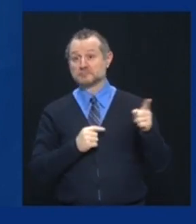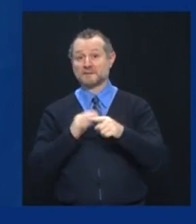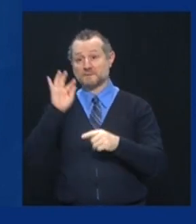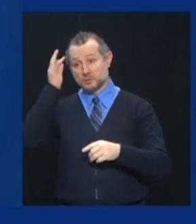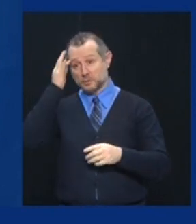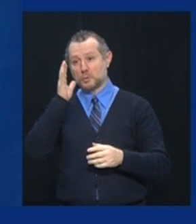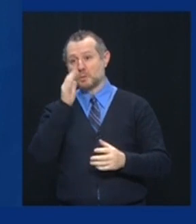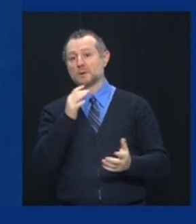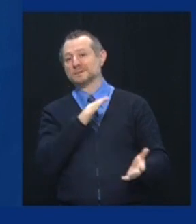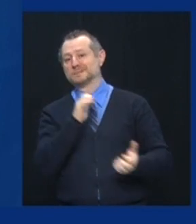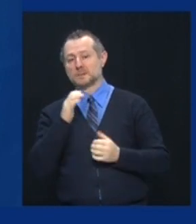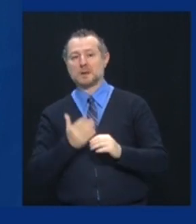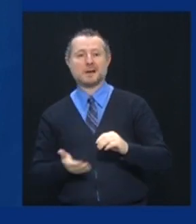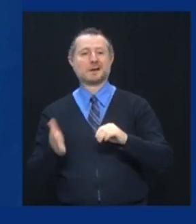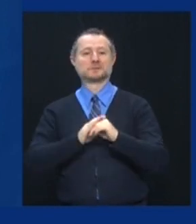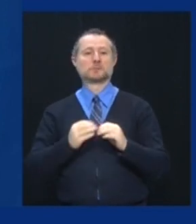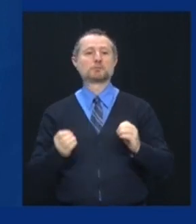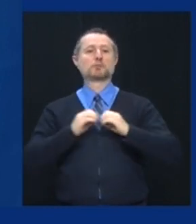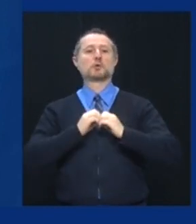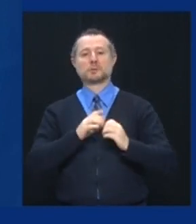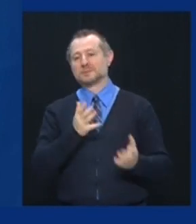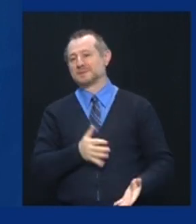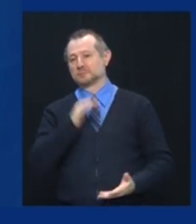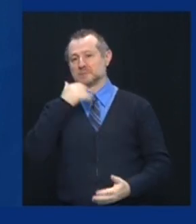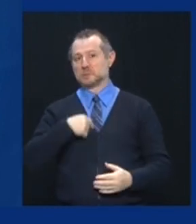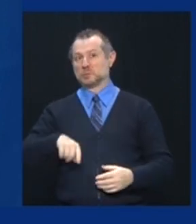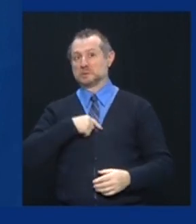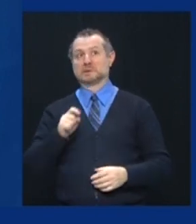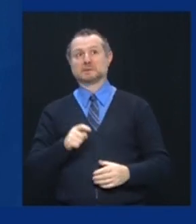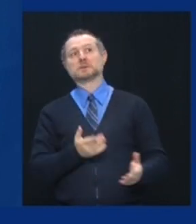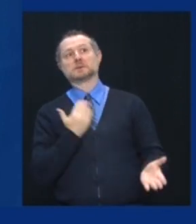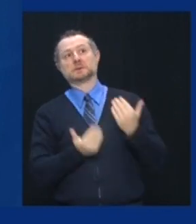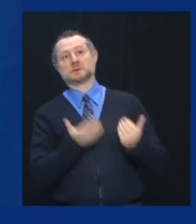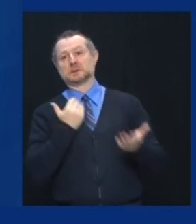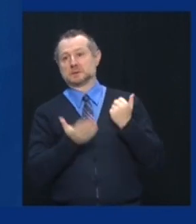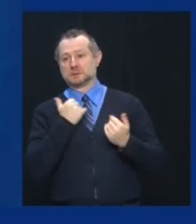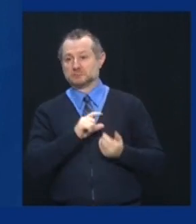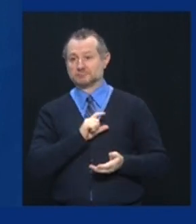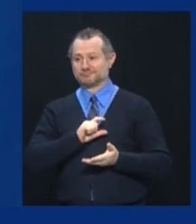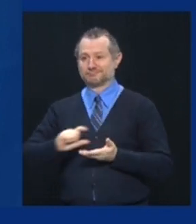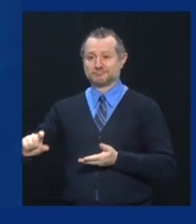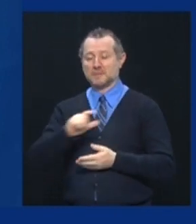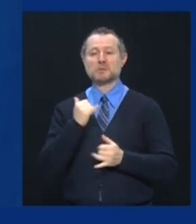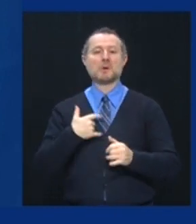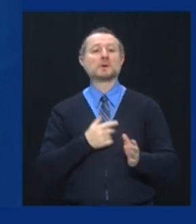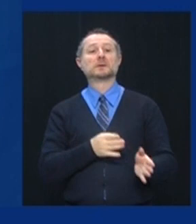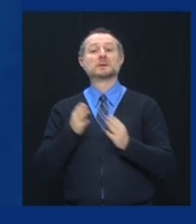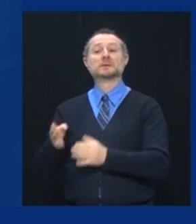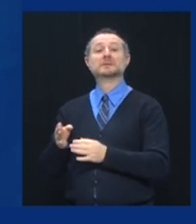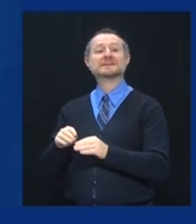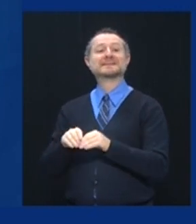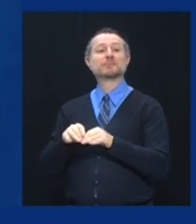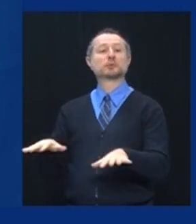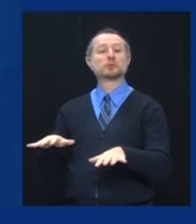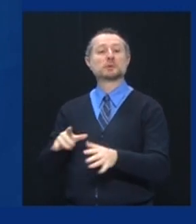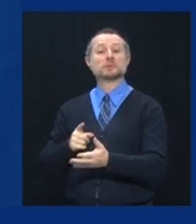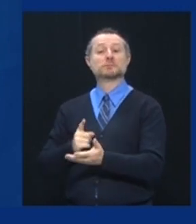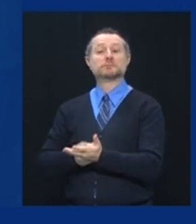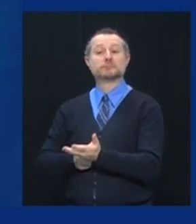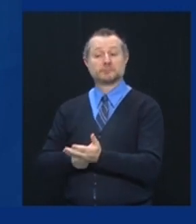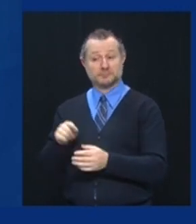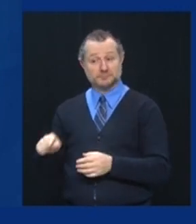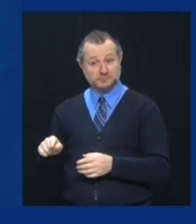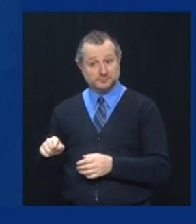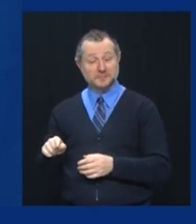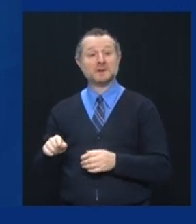it to increase. You then go to the distribution side. On distribution,